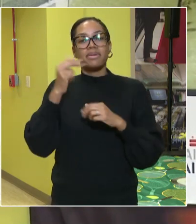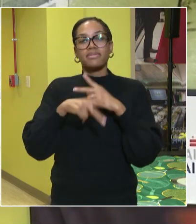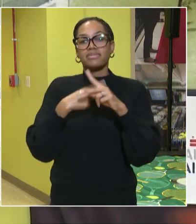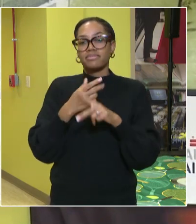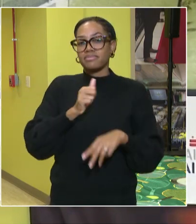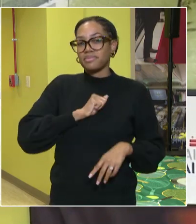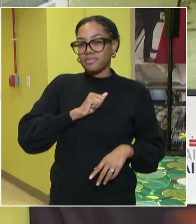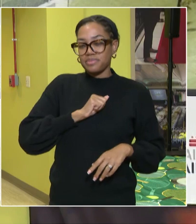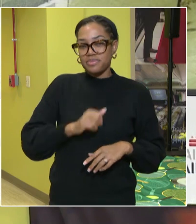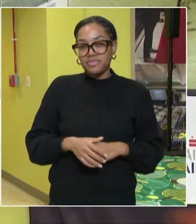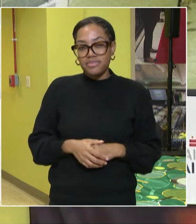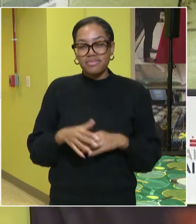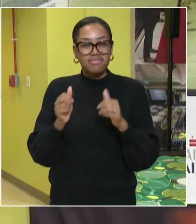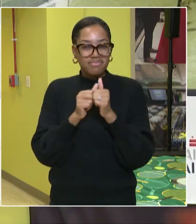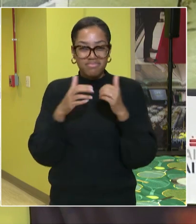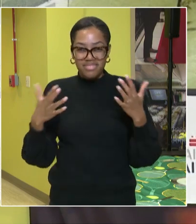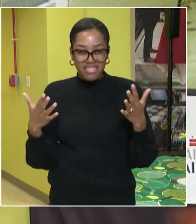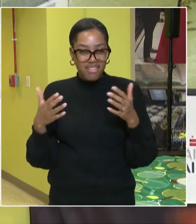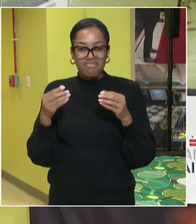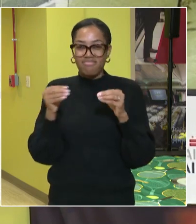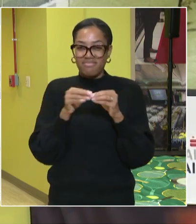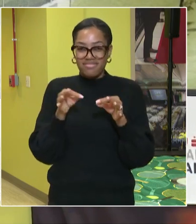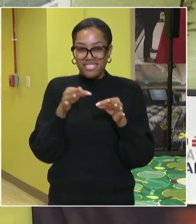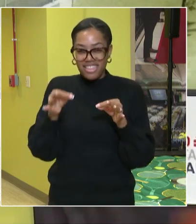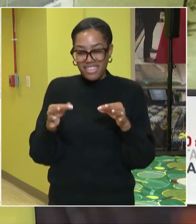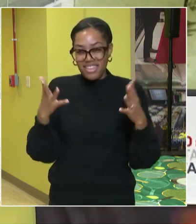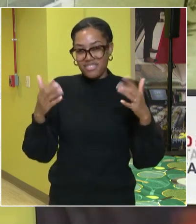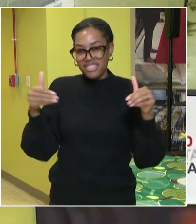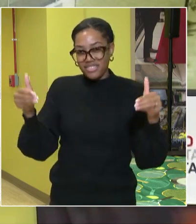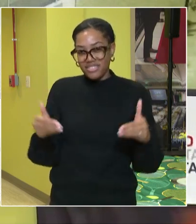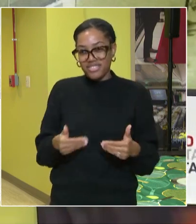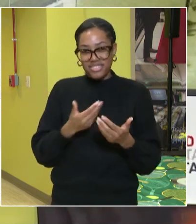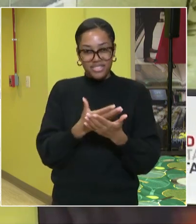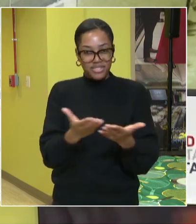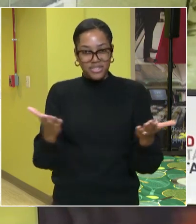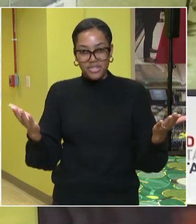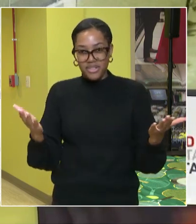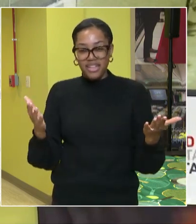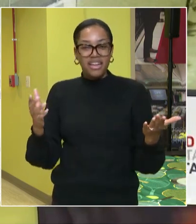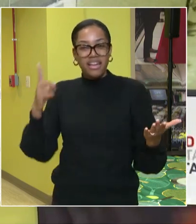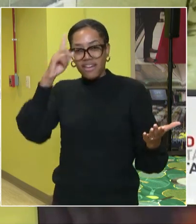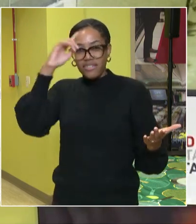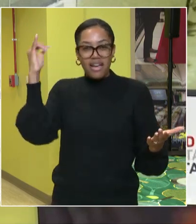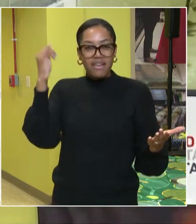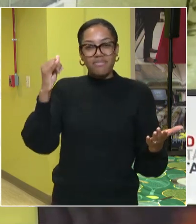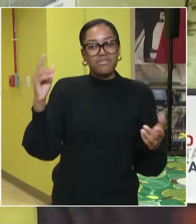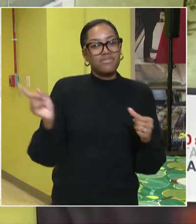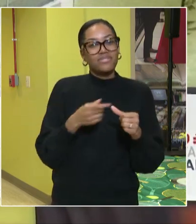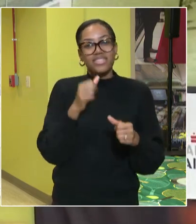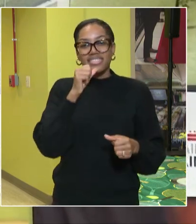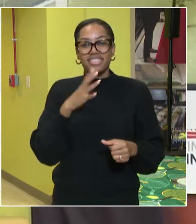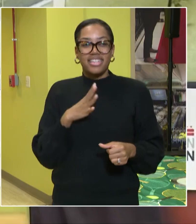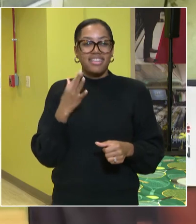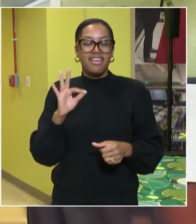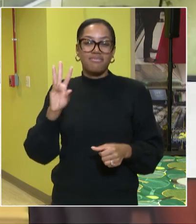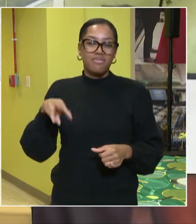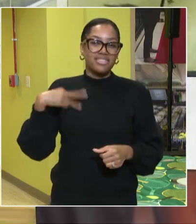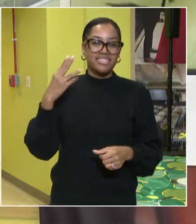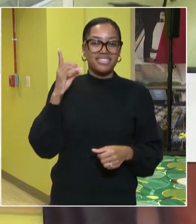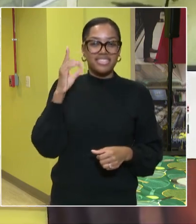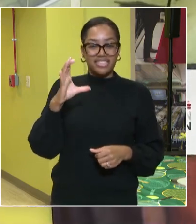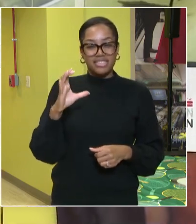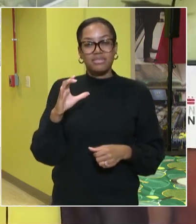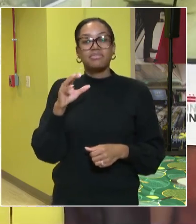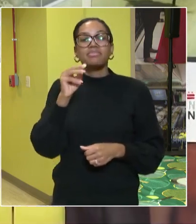ourselves. Without further ado, I would like to introduce to you the forever First Lady of Washington, D.C., Mrs.